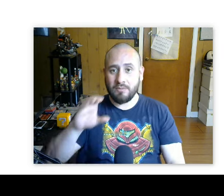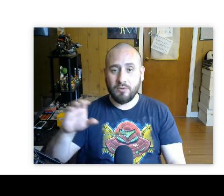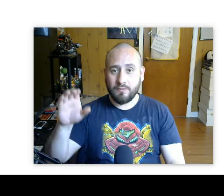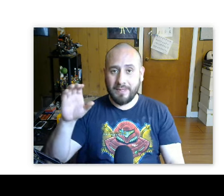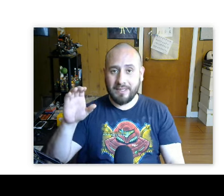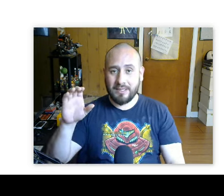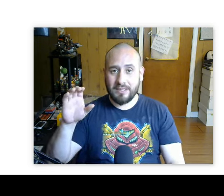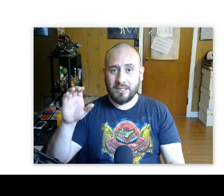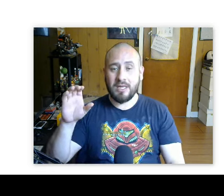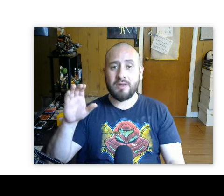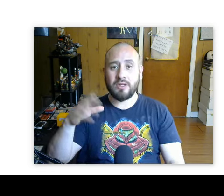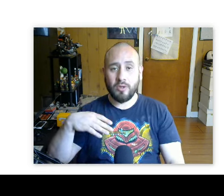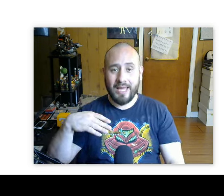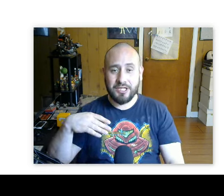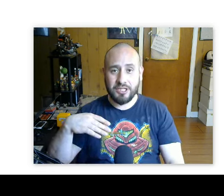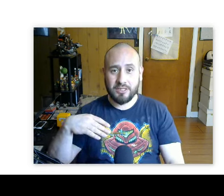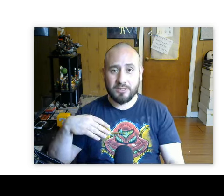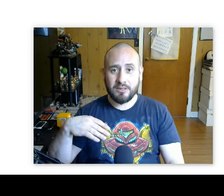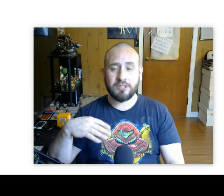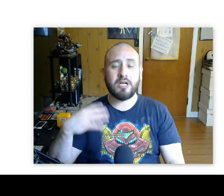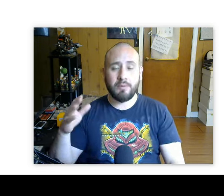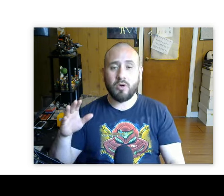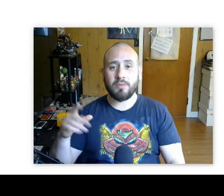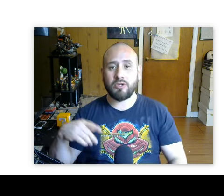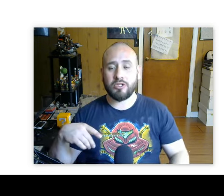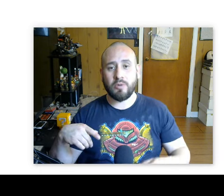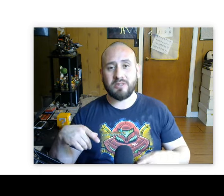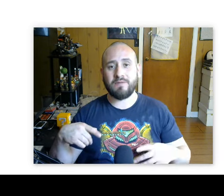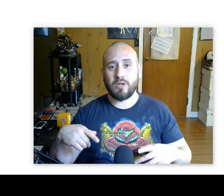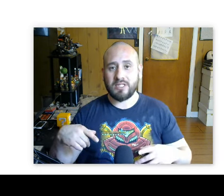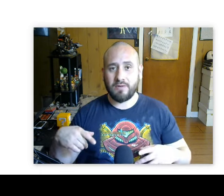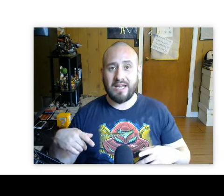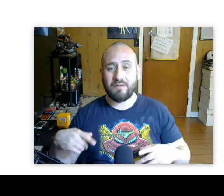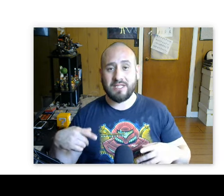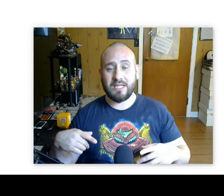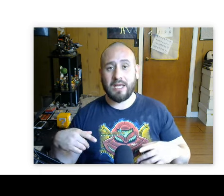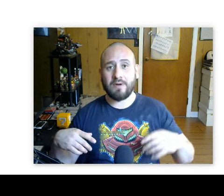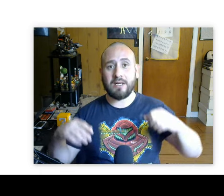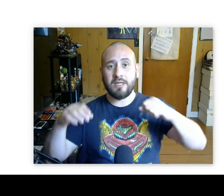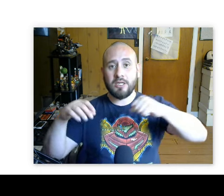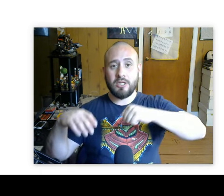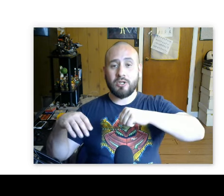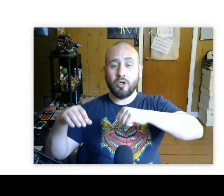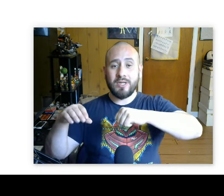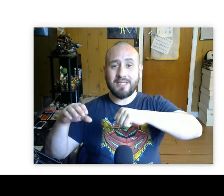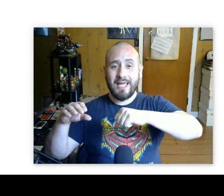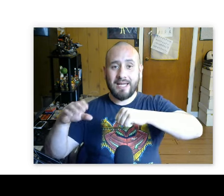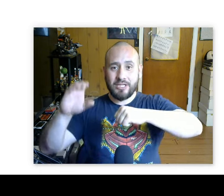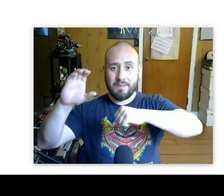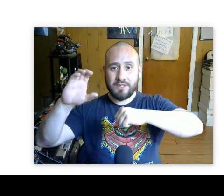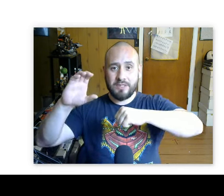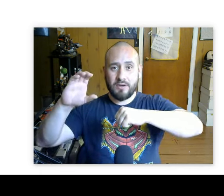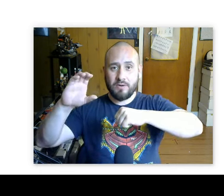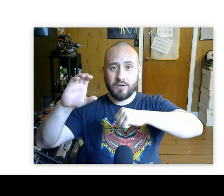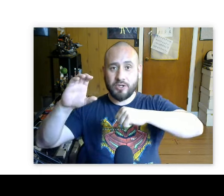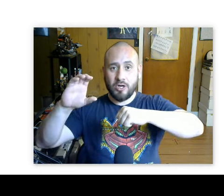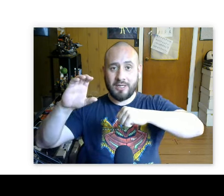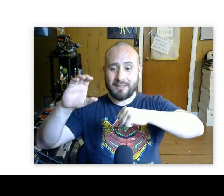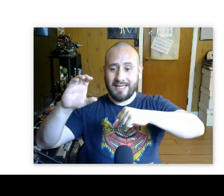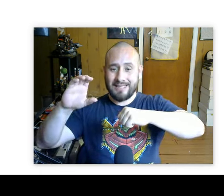the movement, the location. There's a couple more, but those are the ones I want to focus on right now for this sign, right? Notice the hand shapes